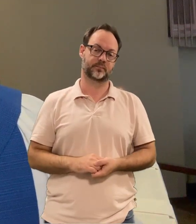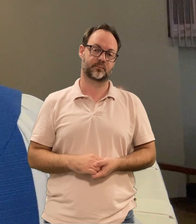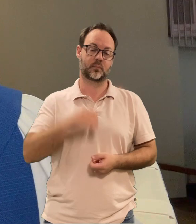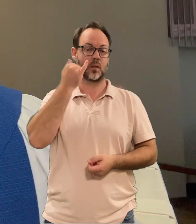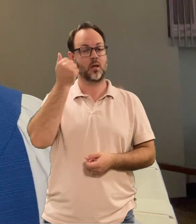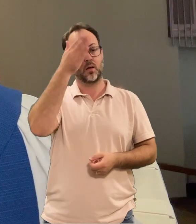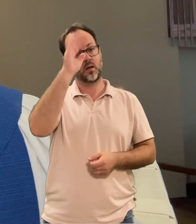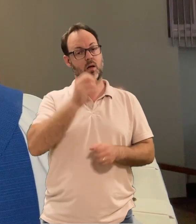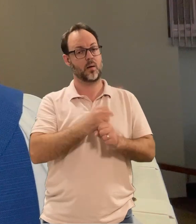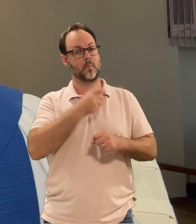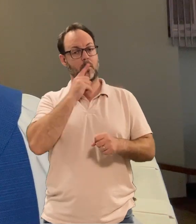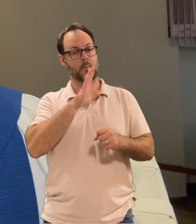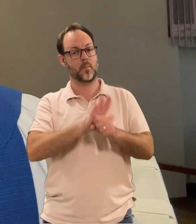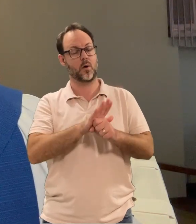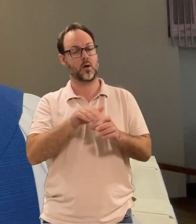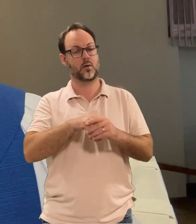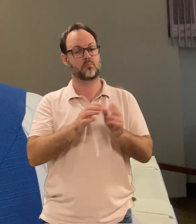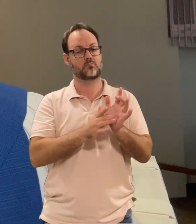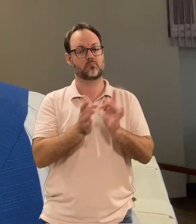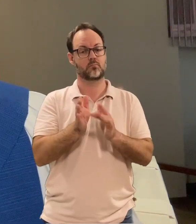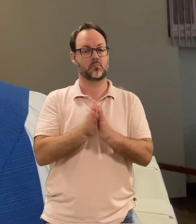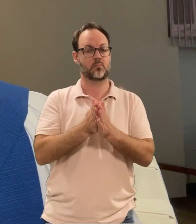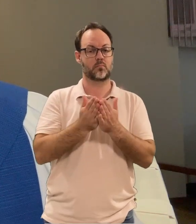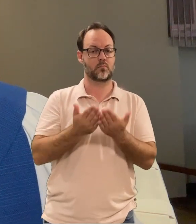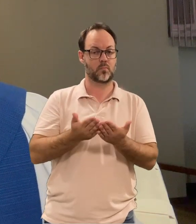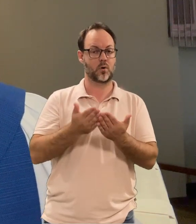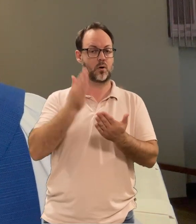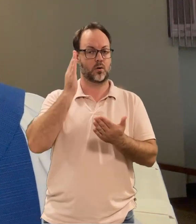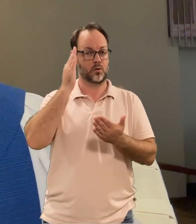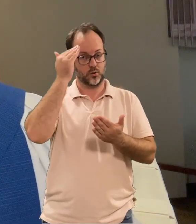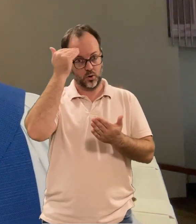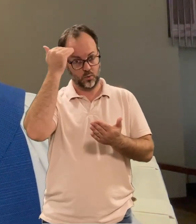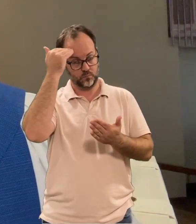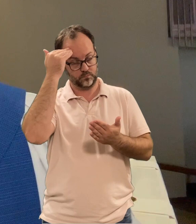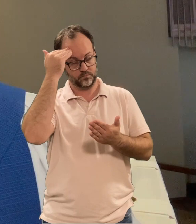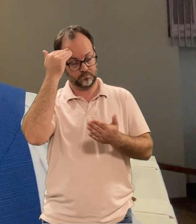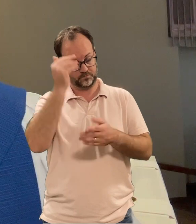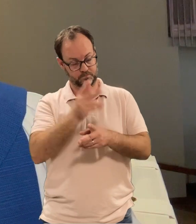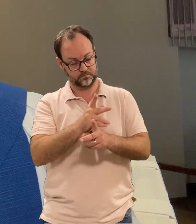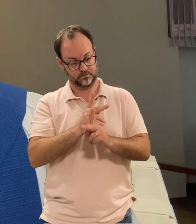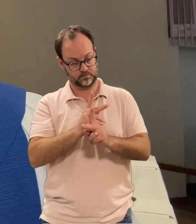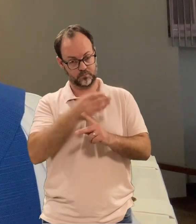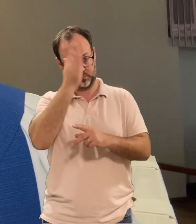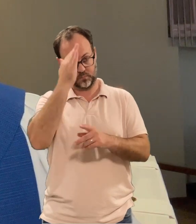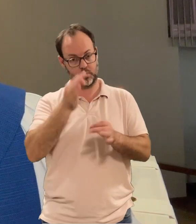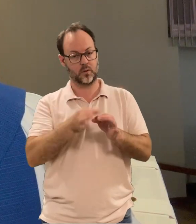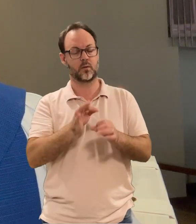vocations. If God made a promise to you in Holy Scripture, we know that He will keep